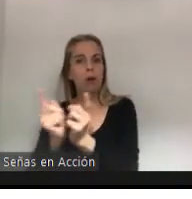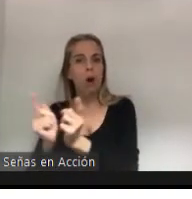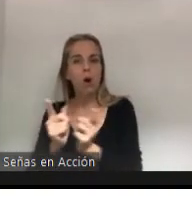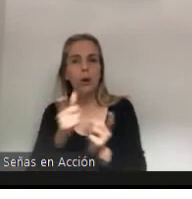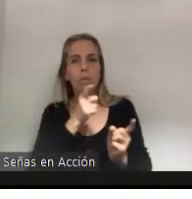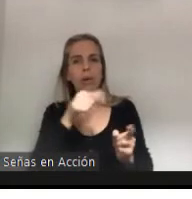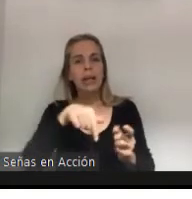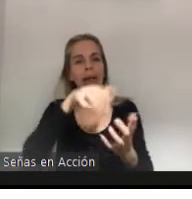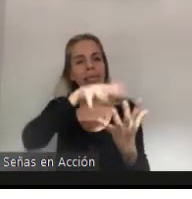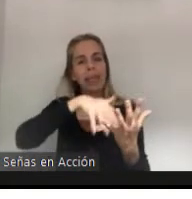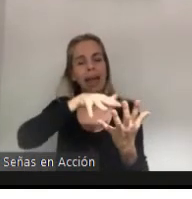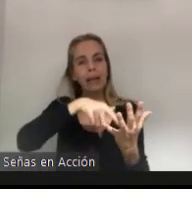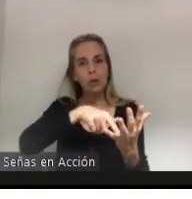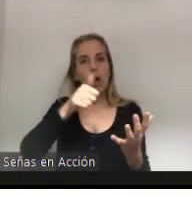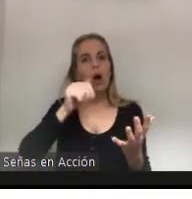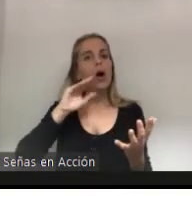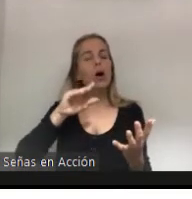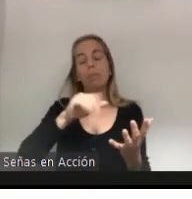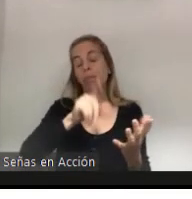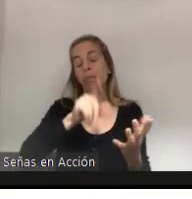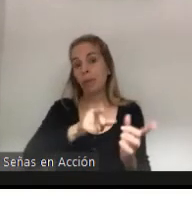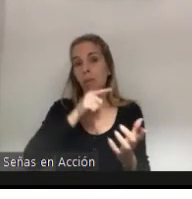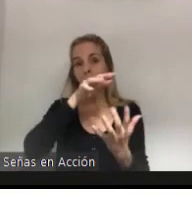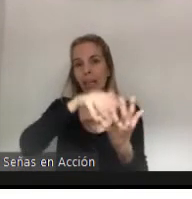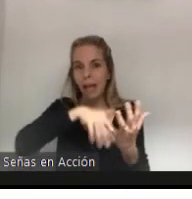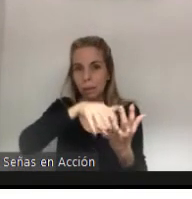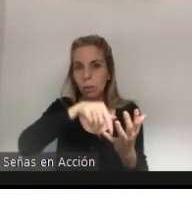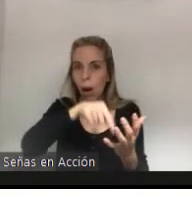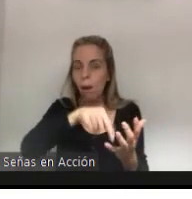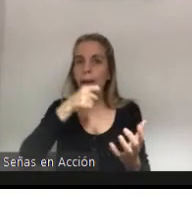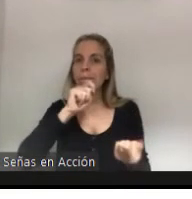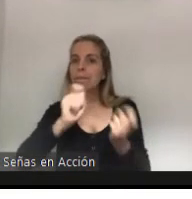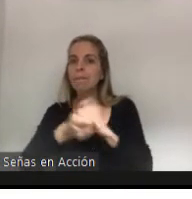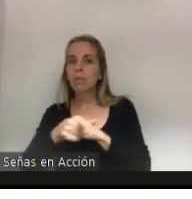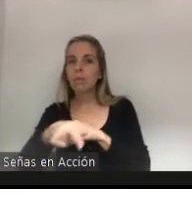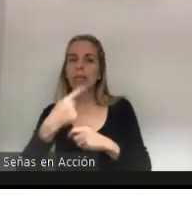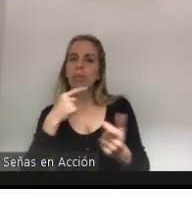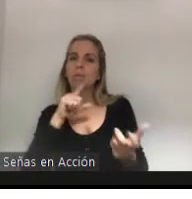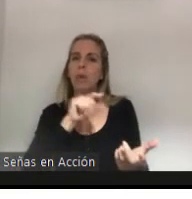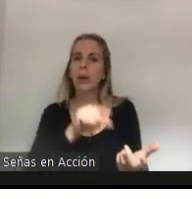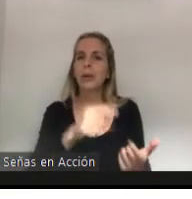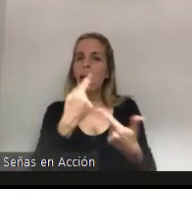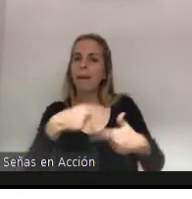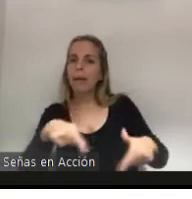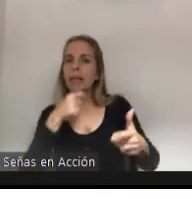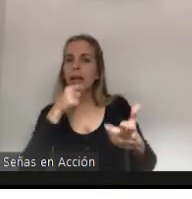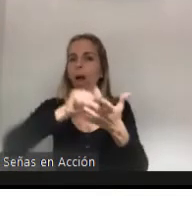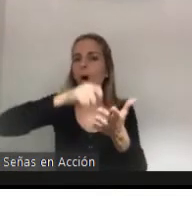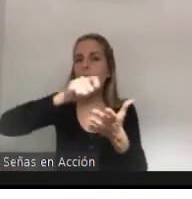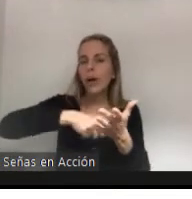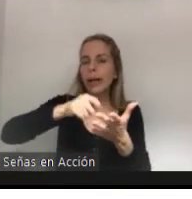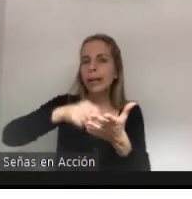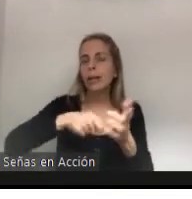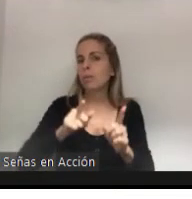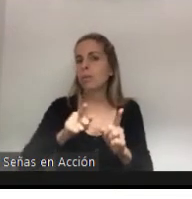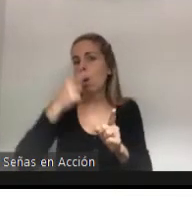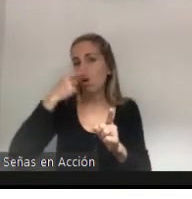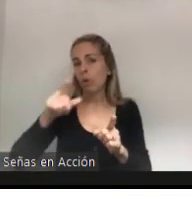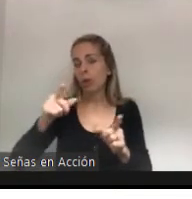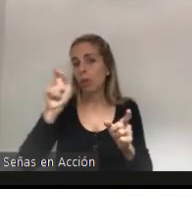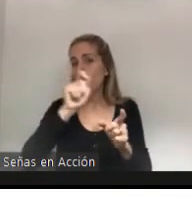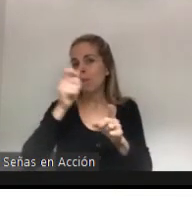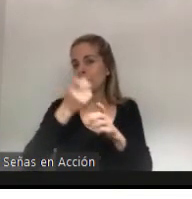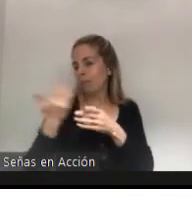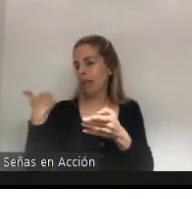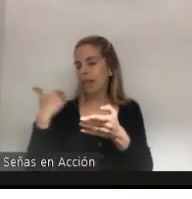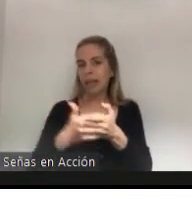very fast now. Agamben text could be widely challenged because the things that we have seen